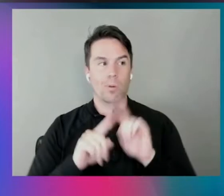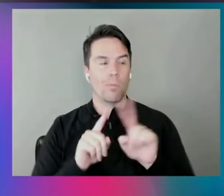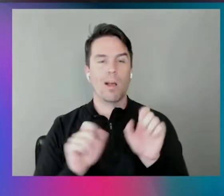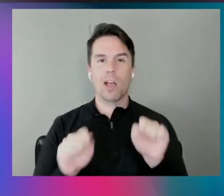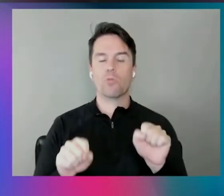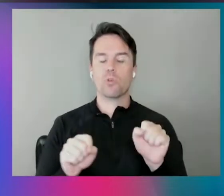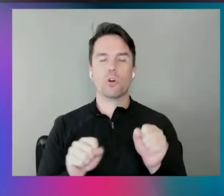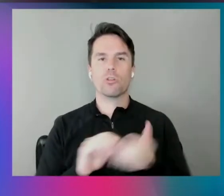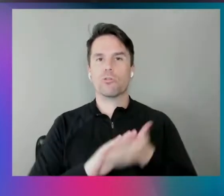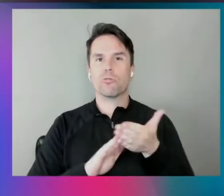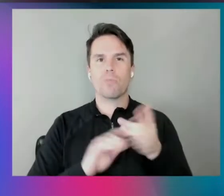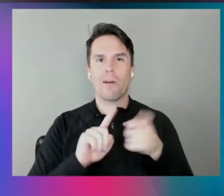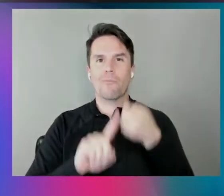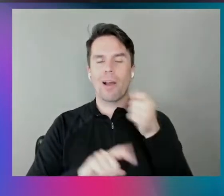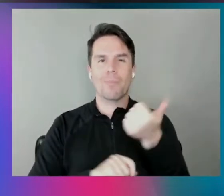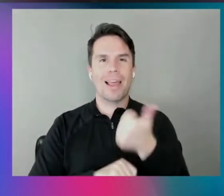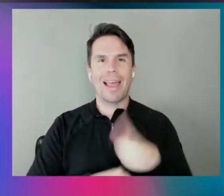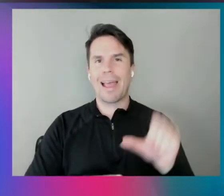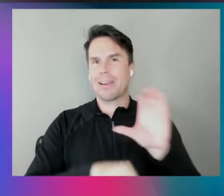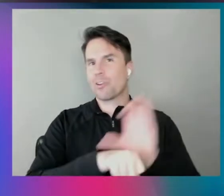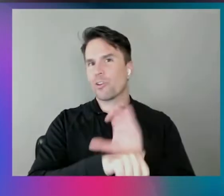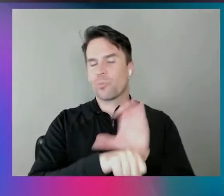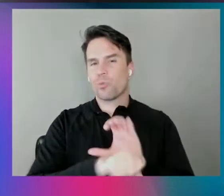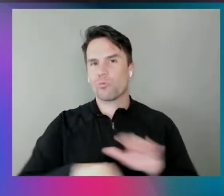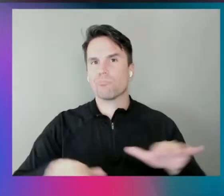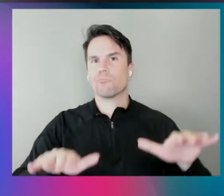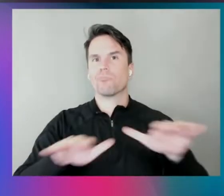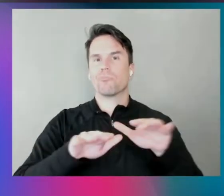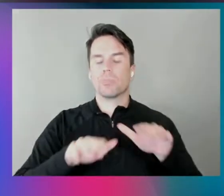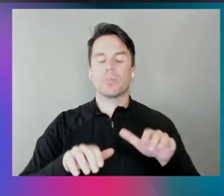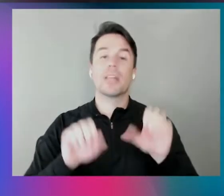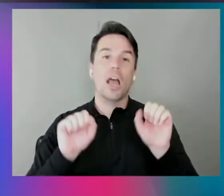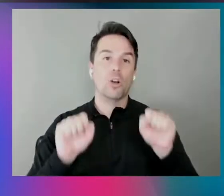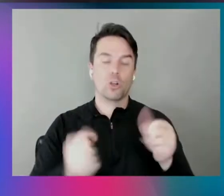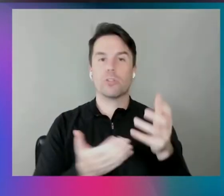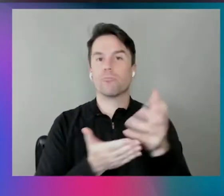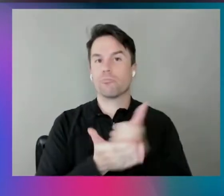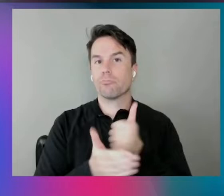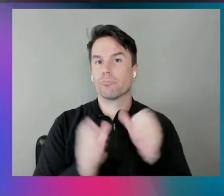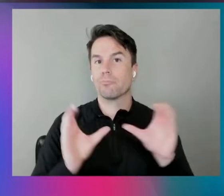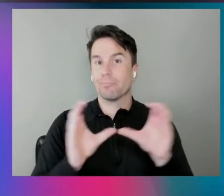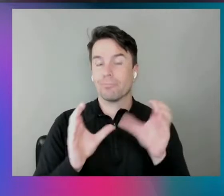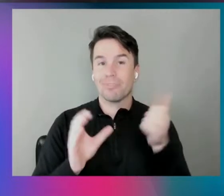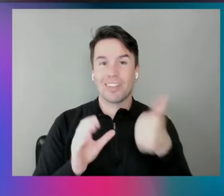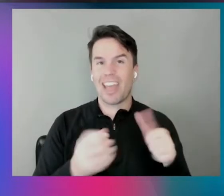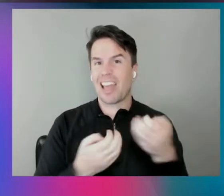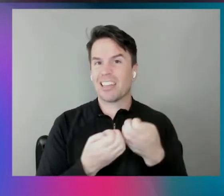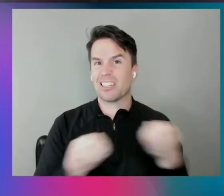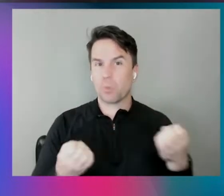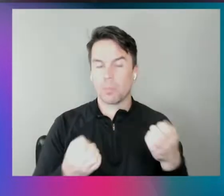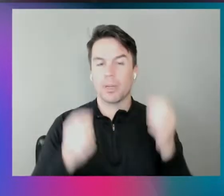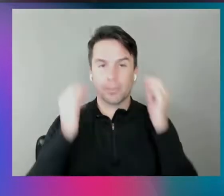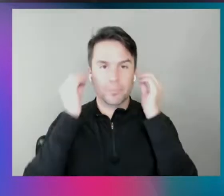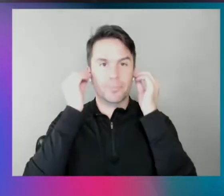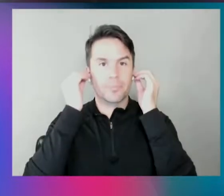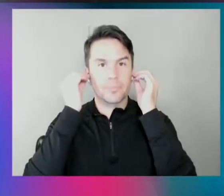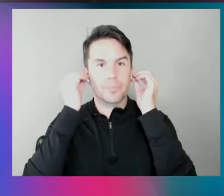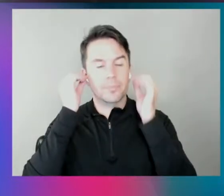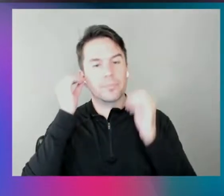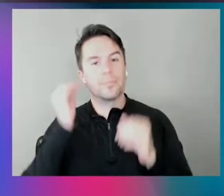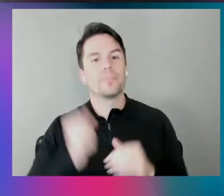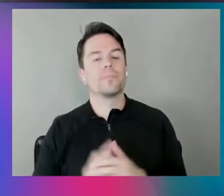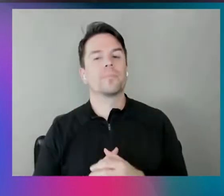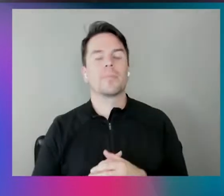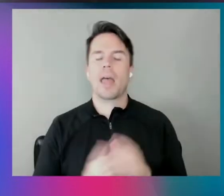compute, basically, anywhere that has the ability to get credentials to access these services. And by getting credentials